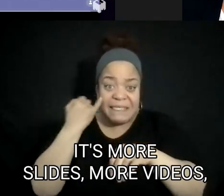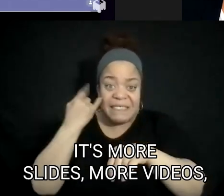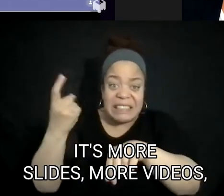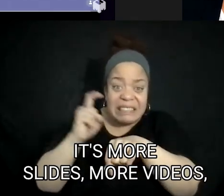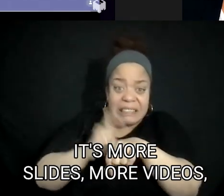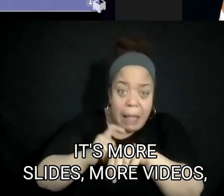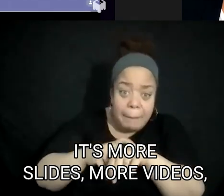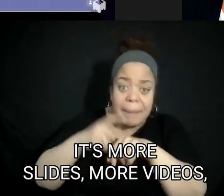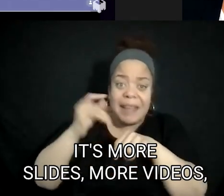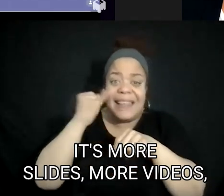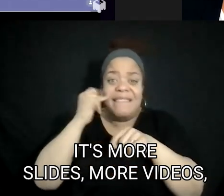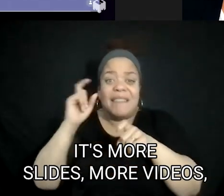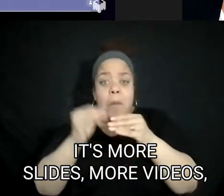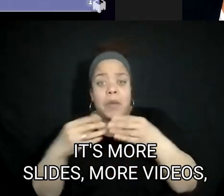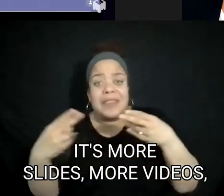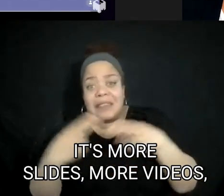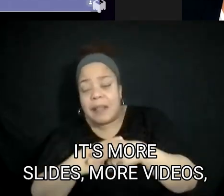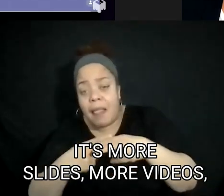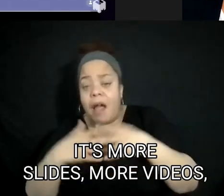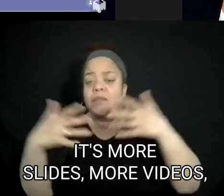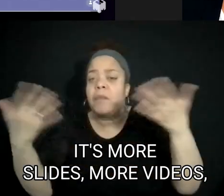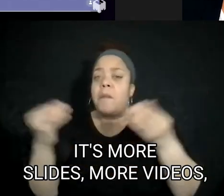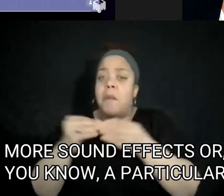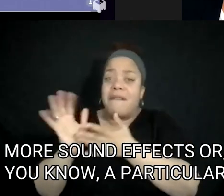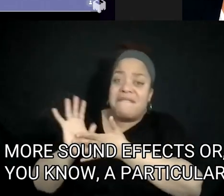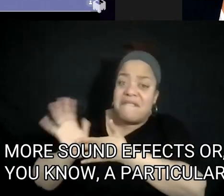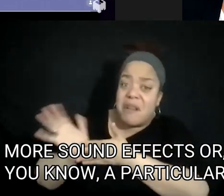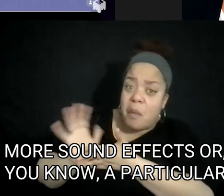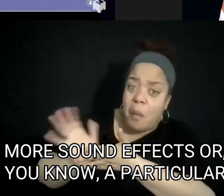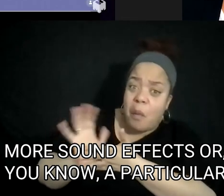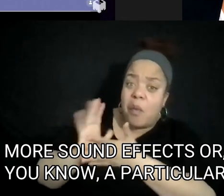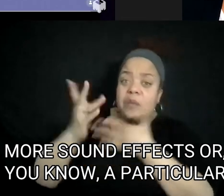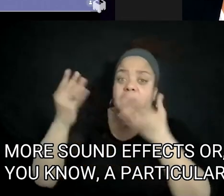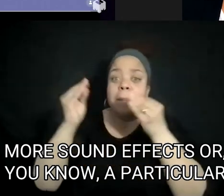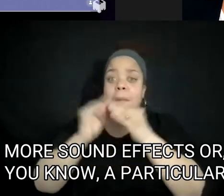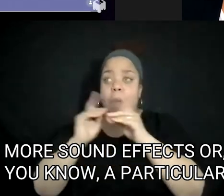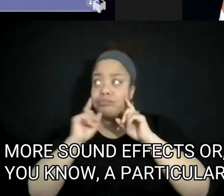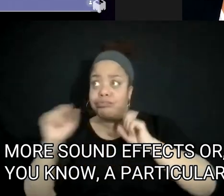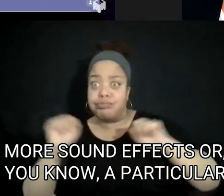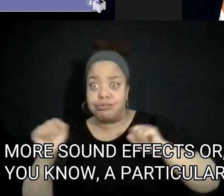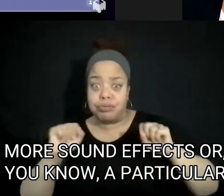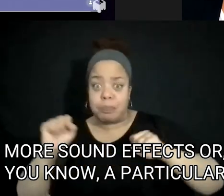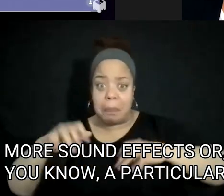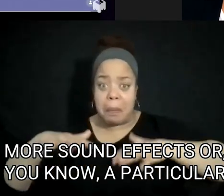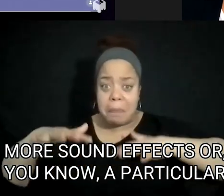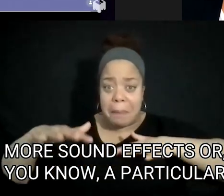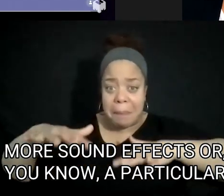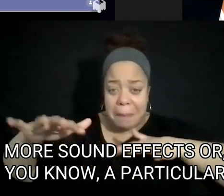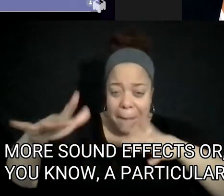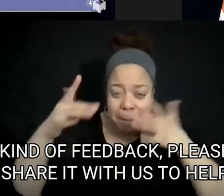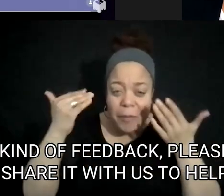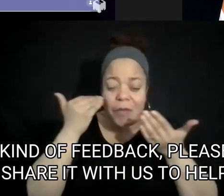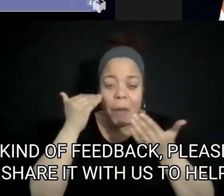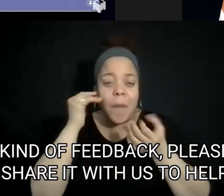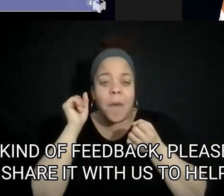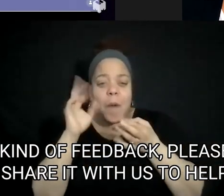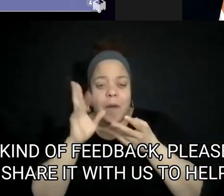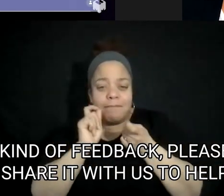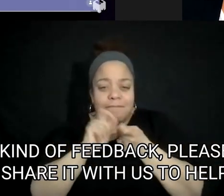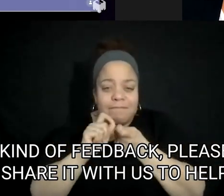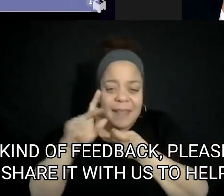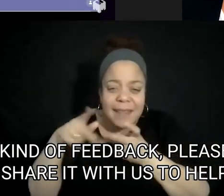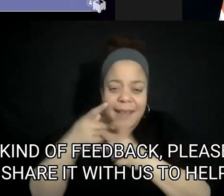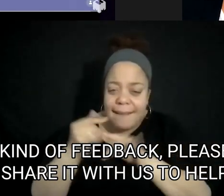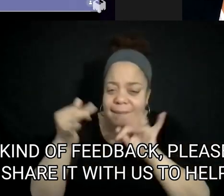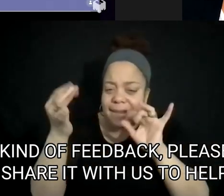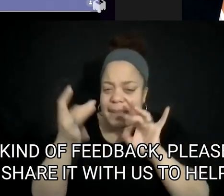a particular kind of bit of feedback, please share it with us. It will help us improve. To dig deeper into our movement